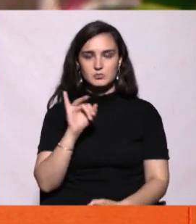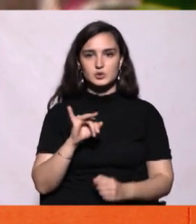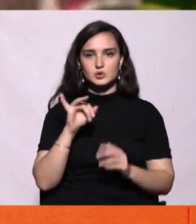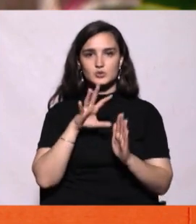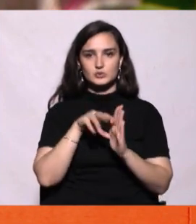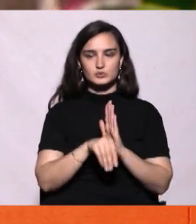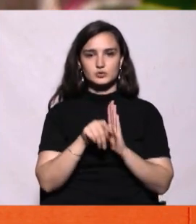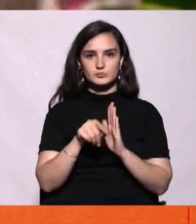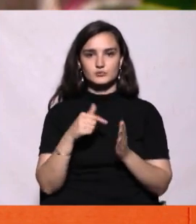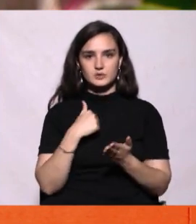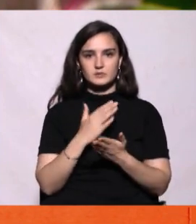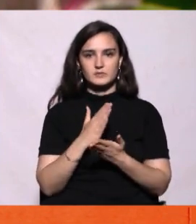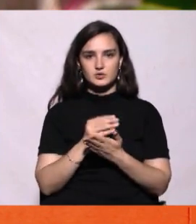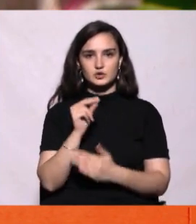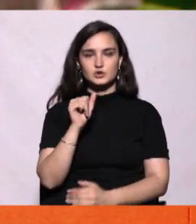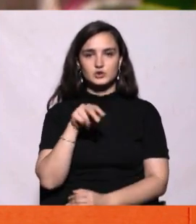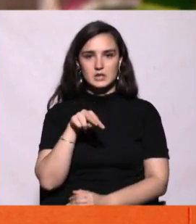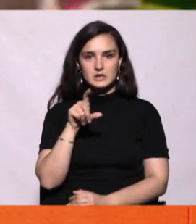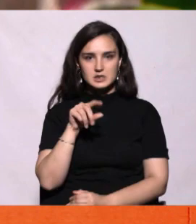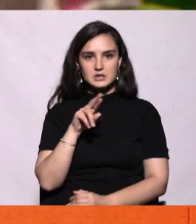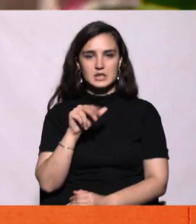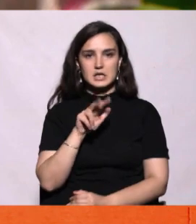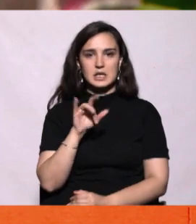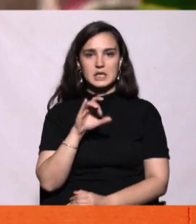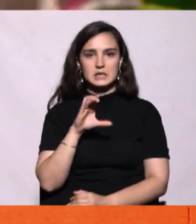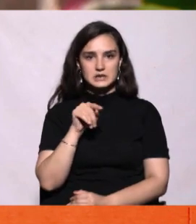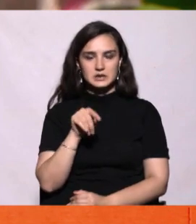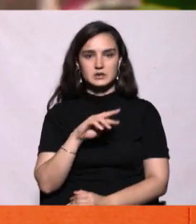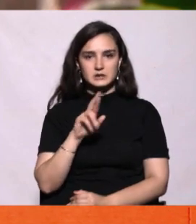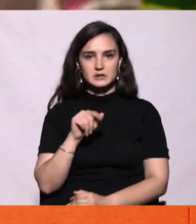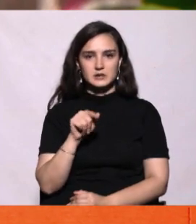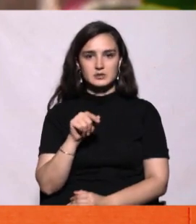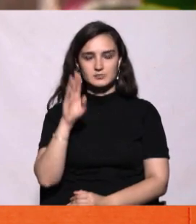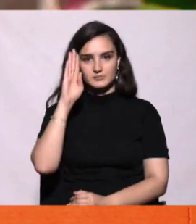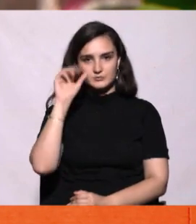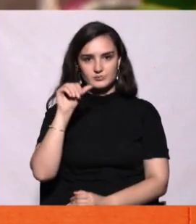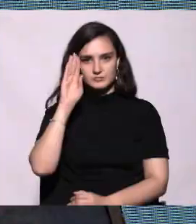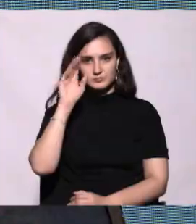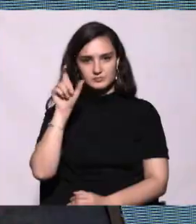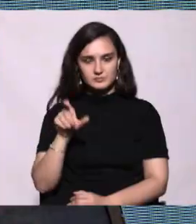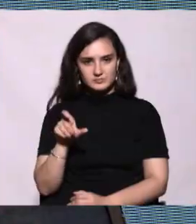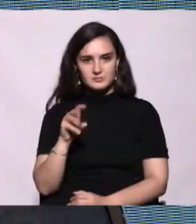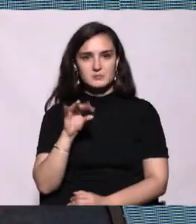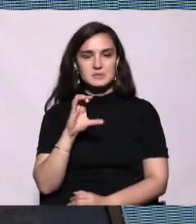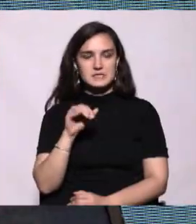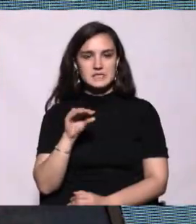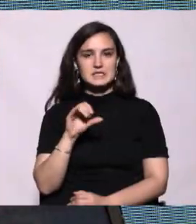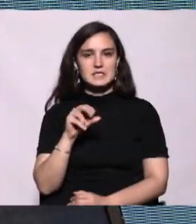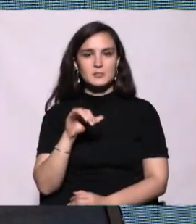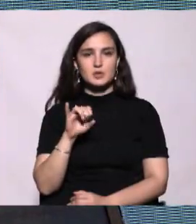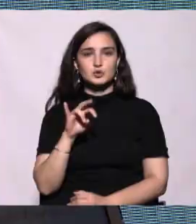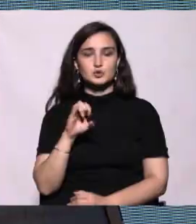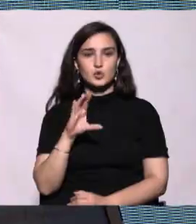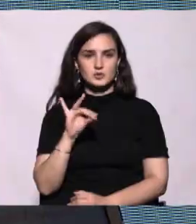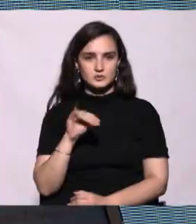Hound of Baskerville, we have Charles and Henry Baskerville and the bad guy, Mr. Stapleton. Mm-hmm.